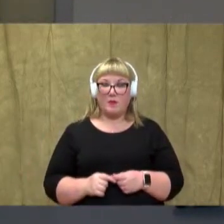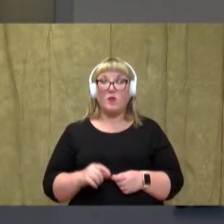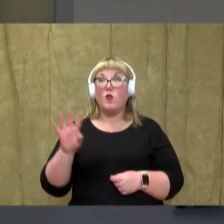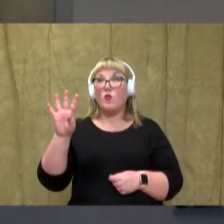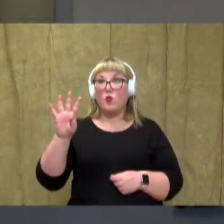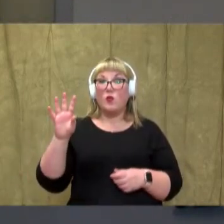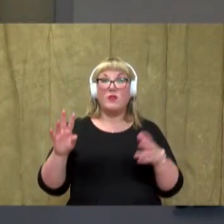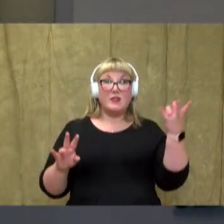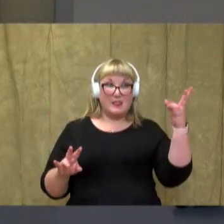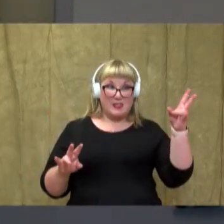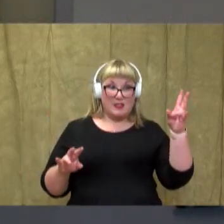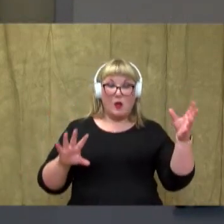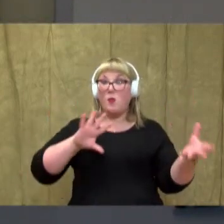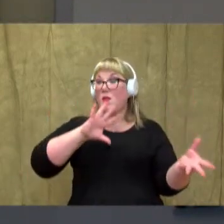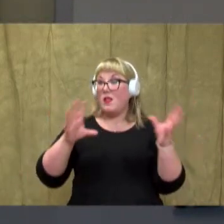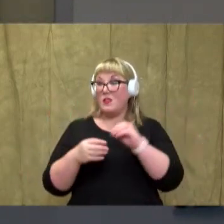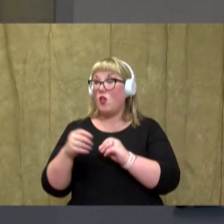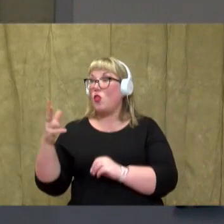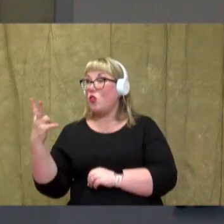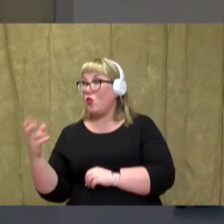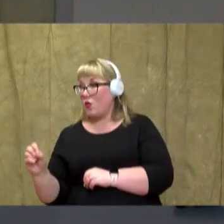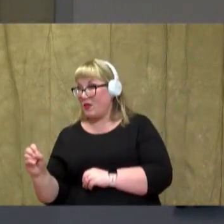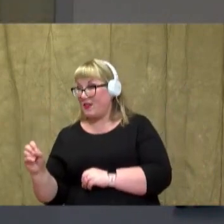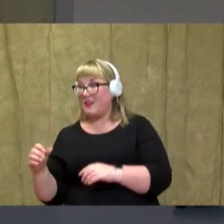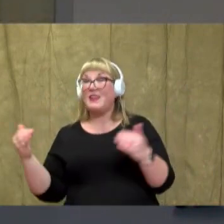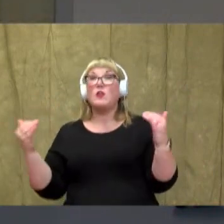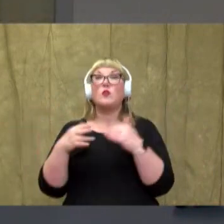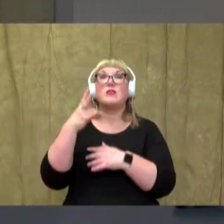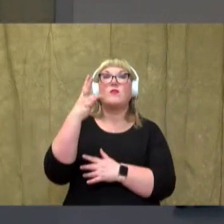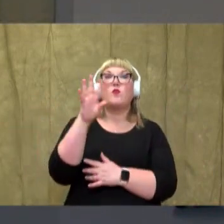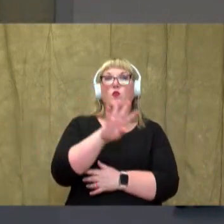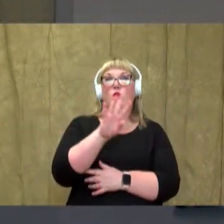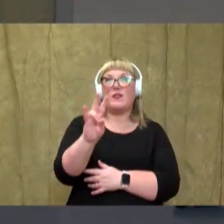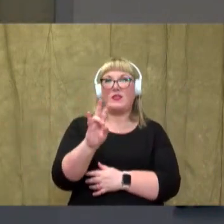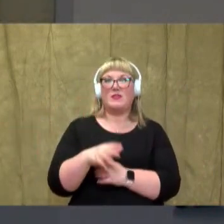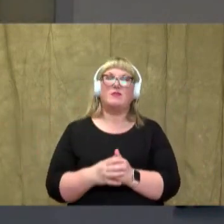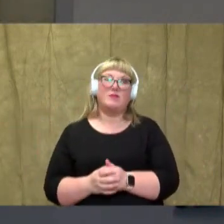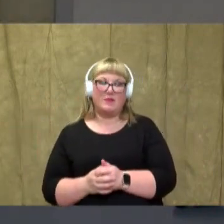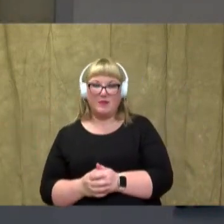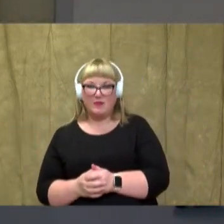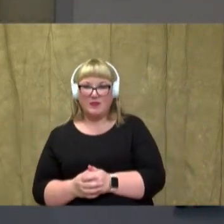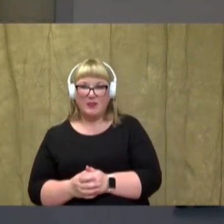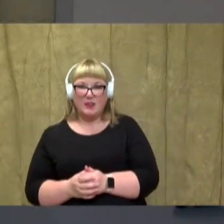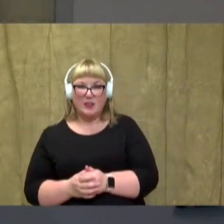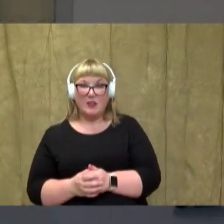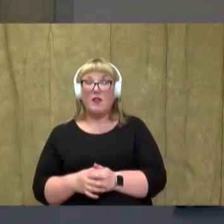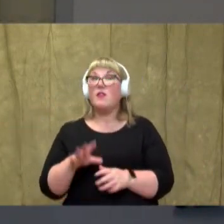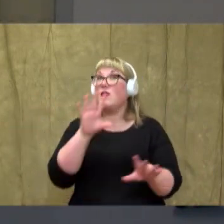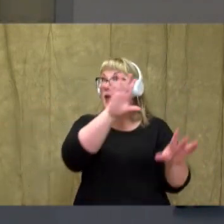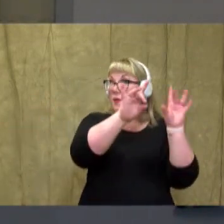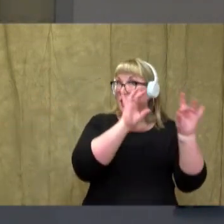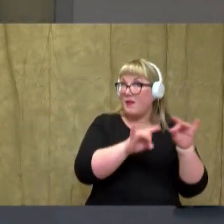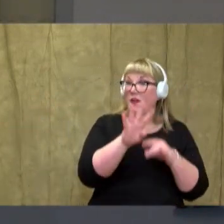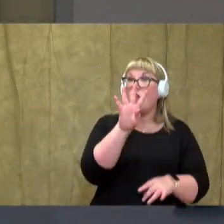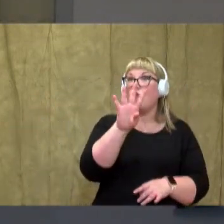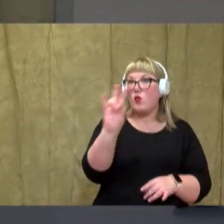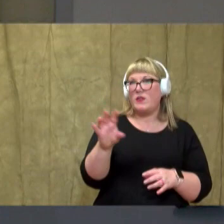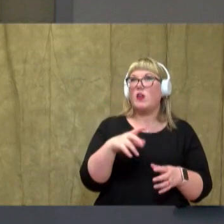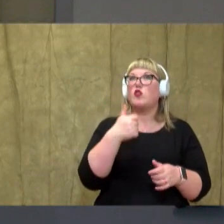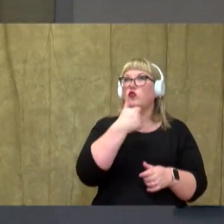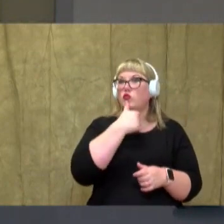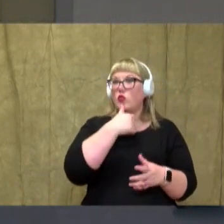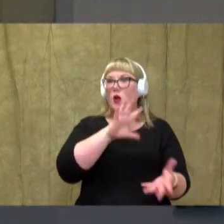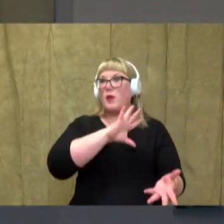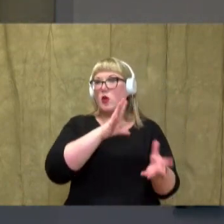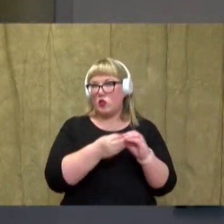So, 17 plus 30 equals 47. They picked